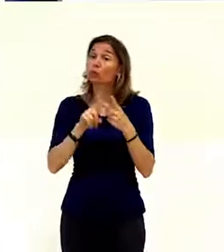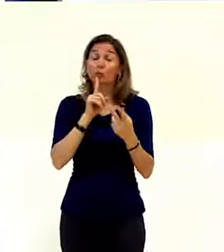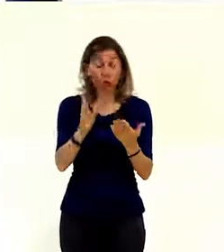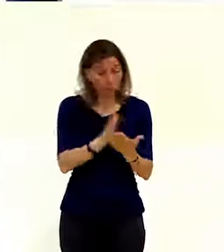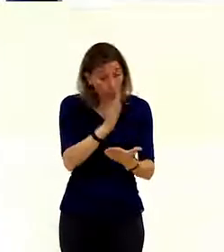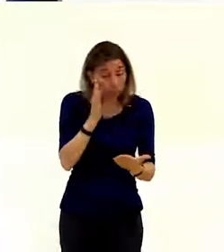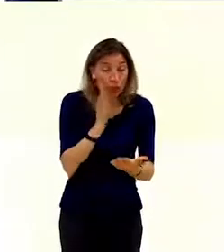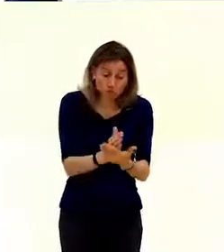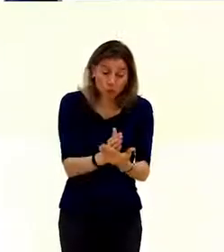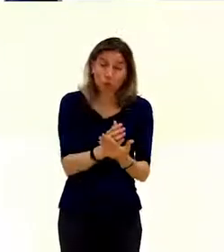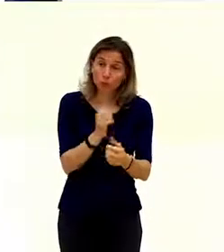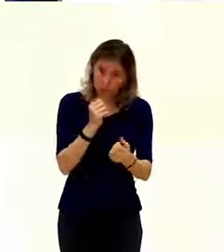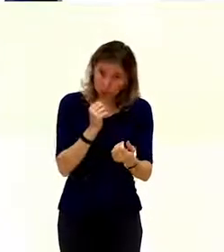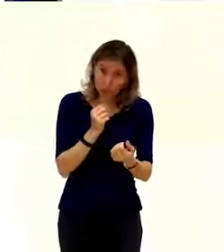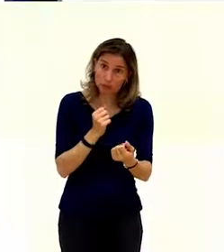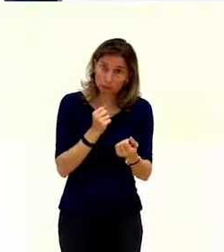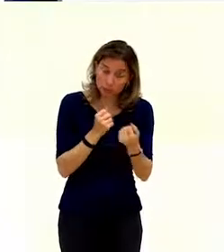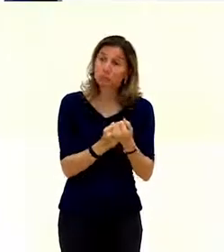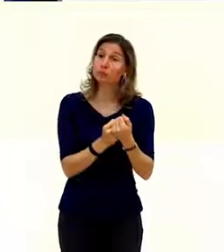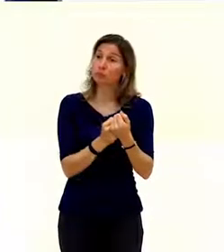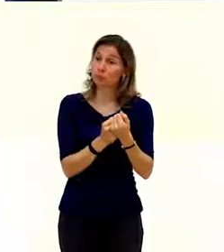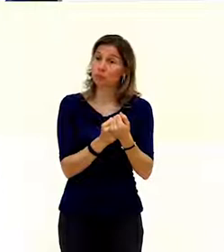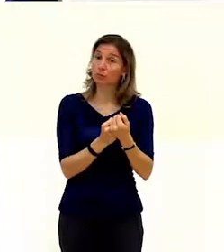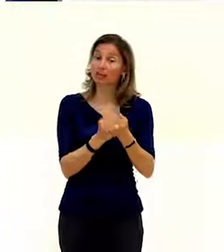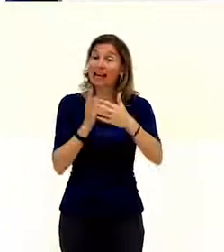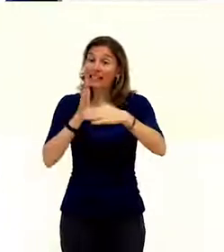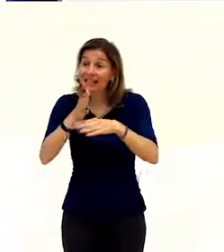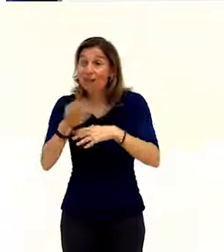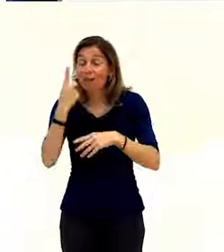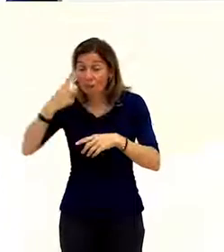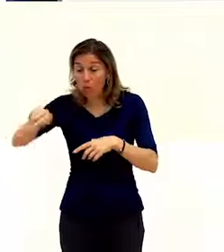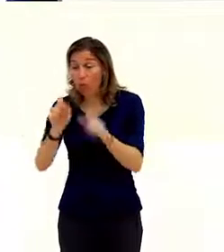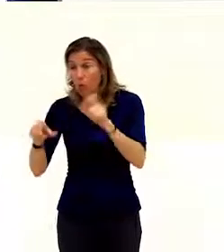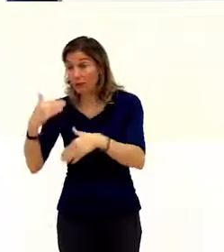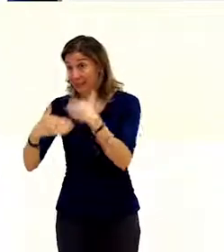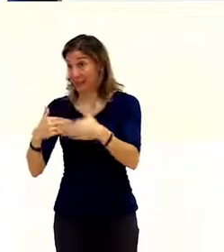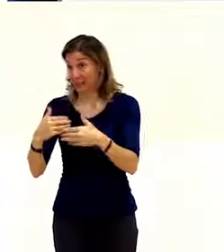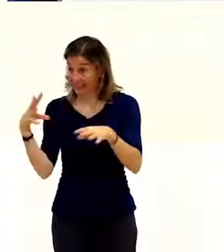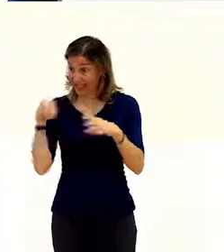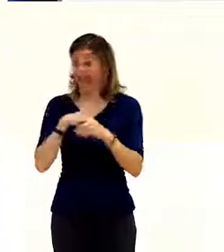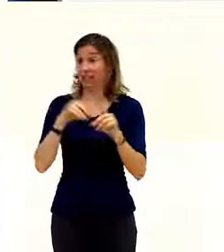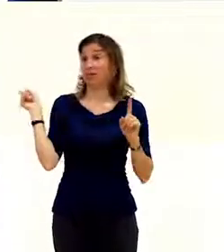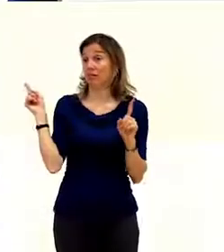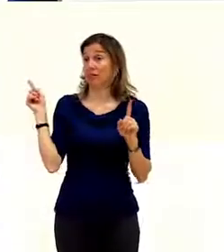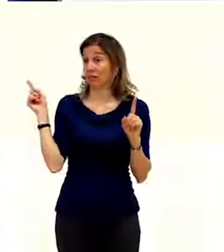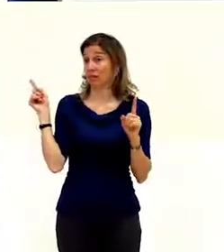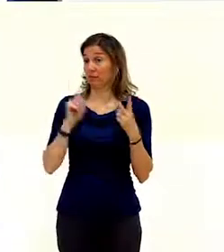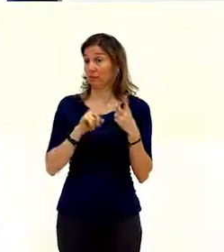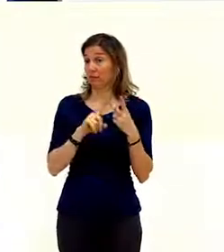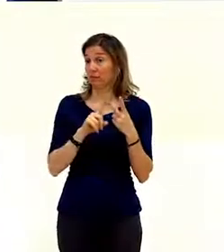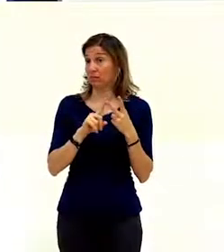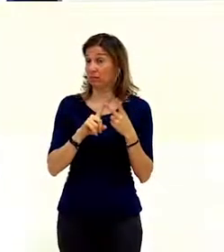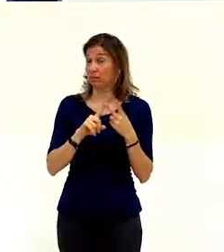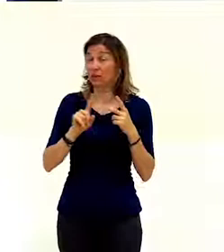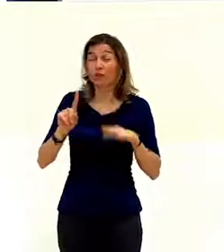assurance that attests accessibility for disabled persons. That's the